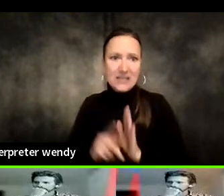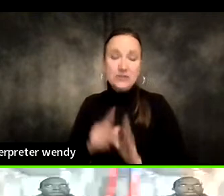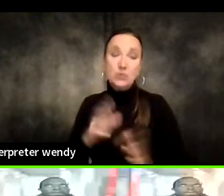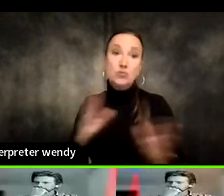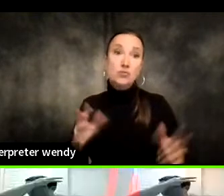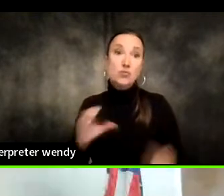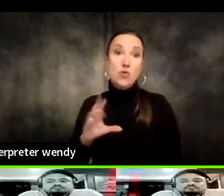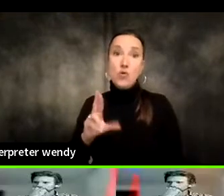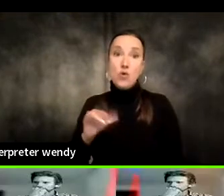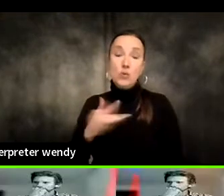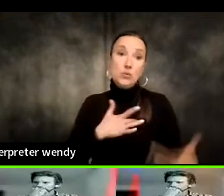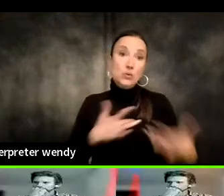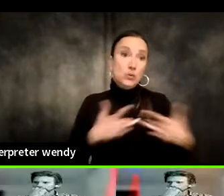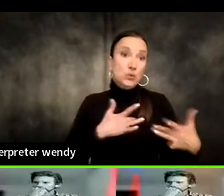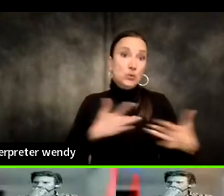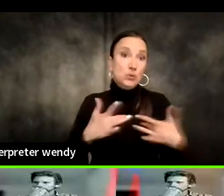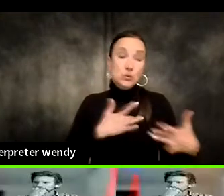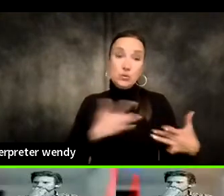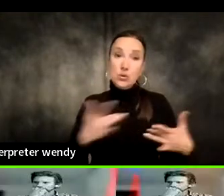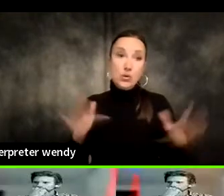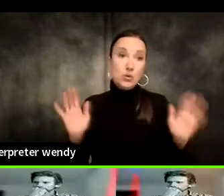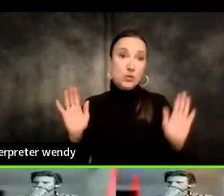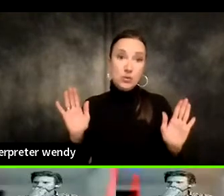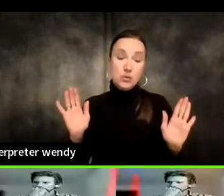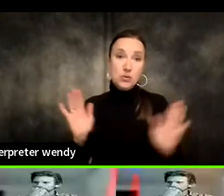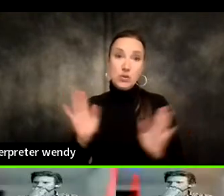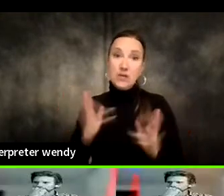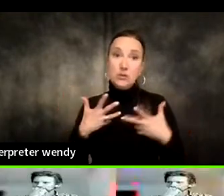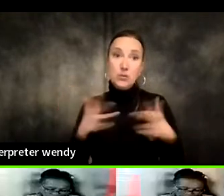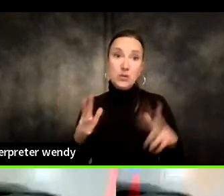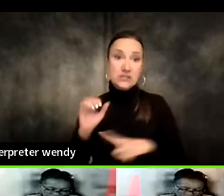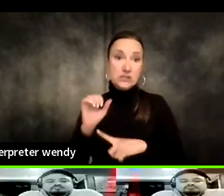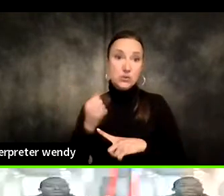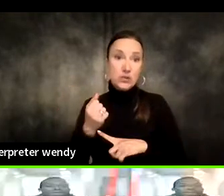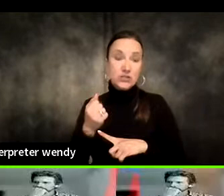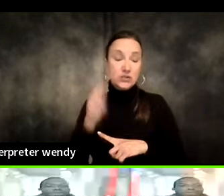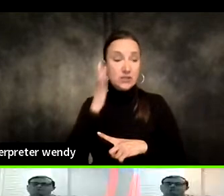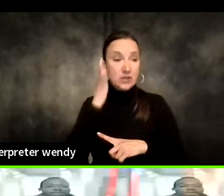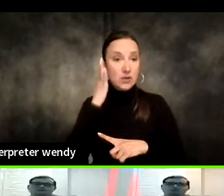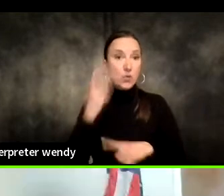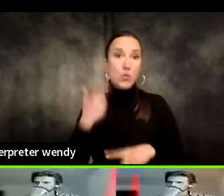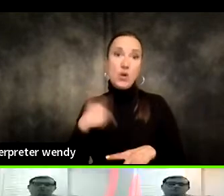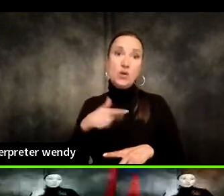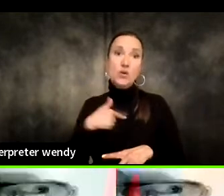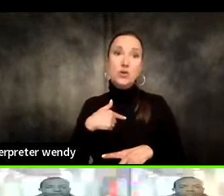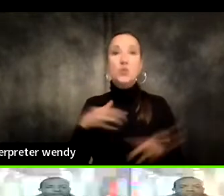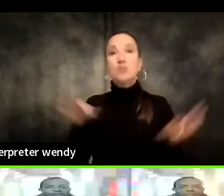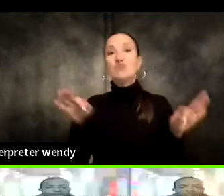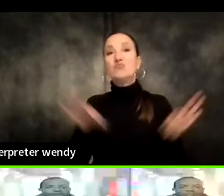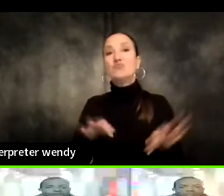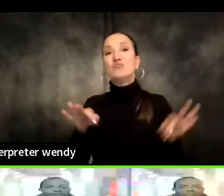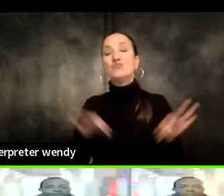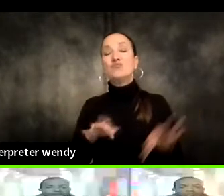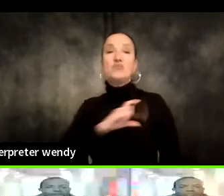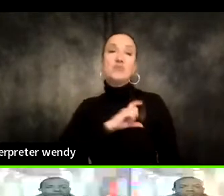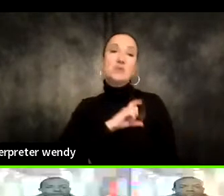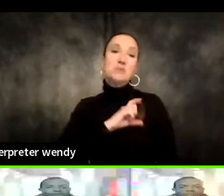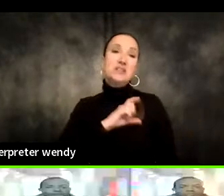concern. So we are not going to get into a situation where we're going to minimize the need for